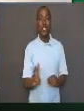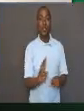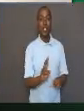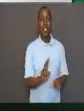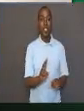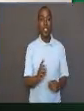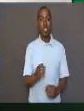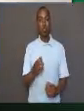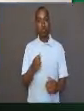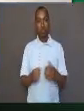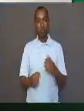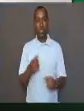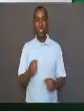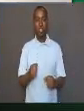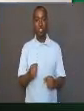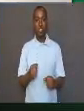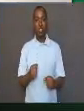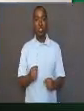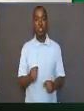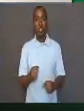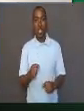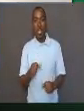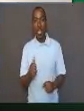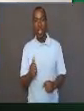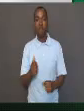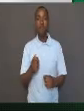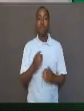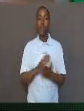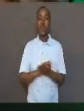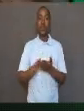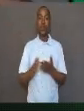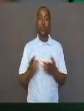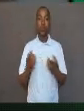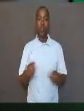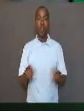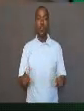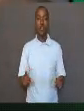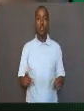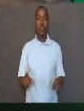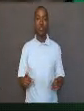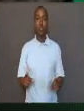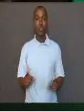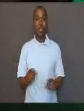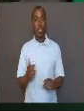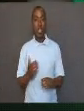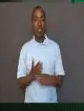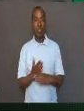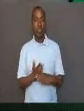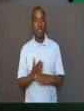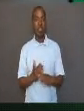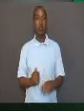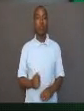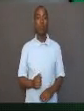milk, extracts of fresh fruits, extracts from a piece of